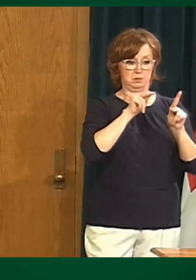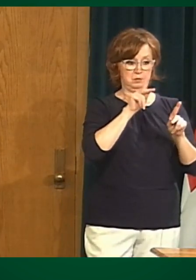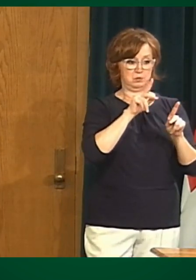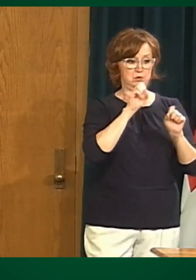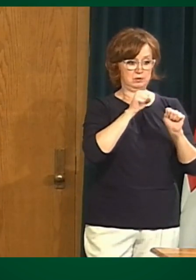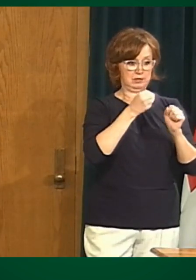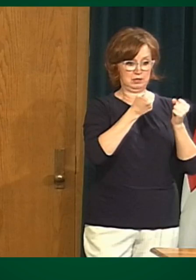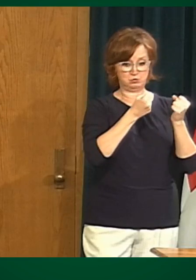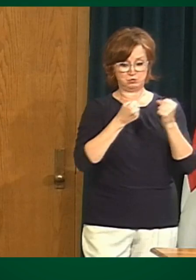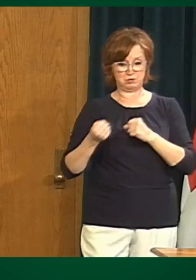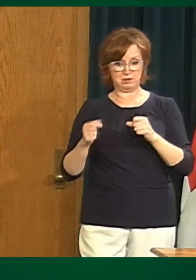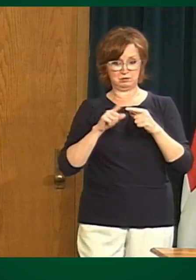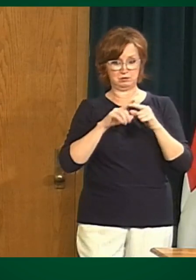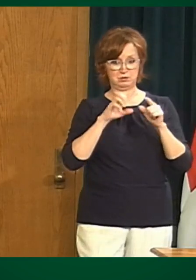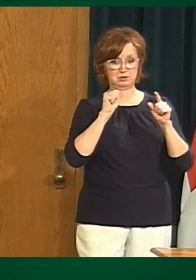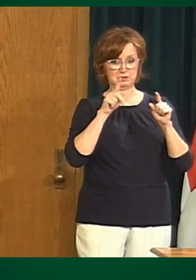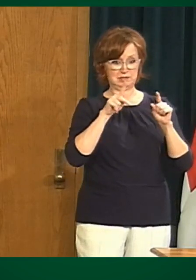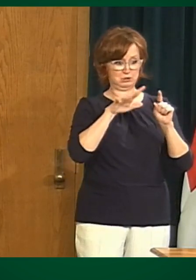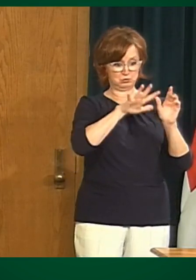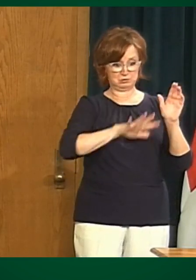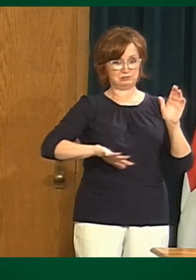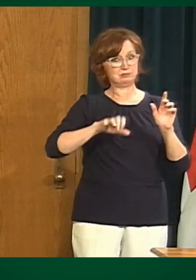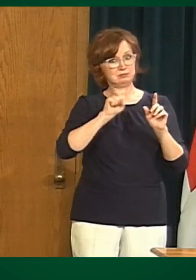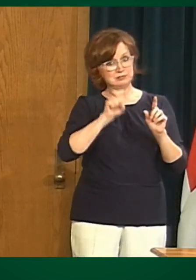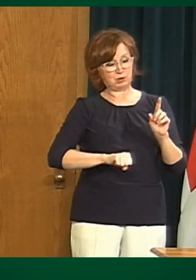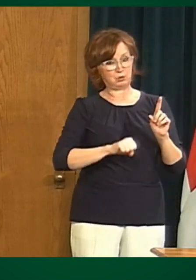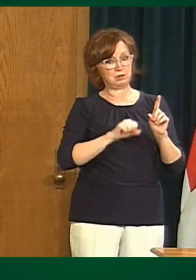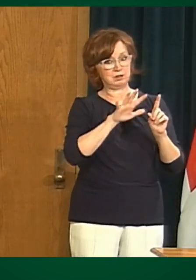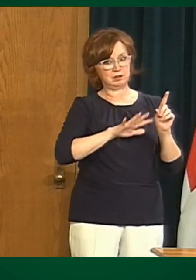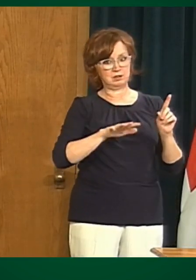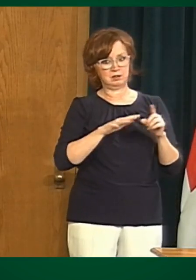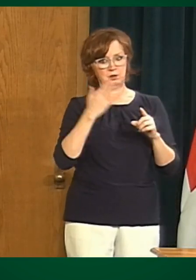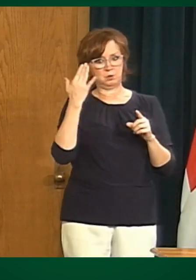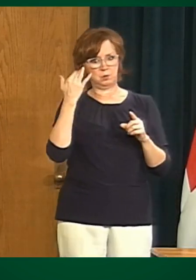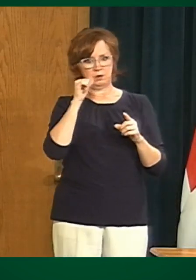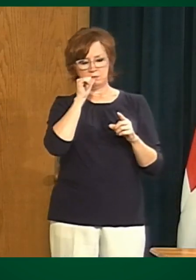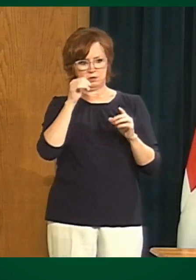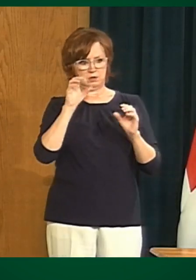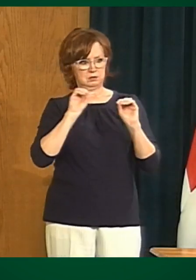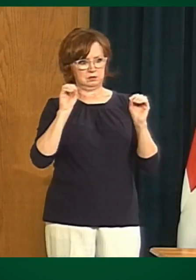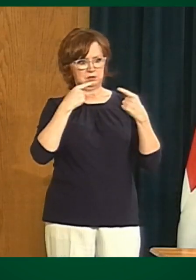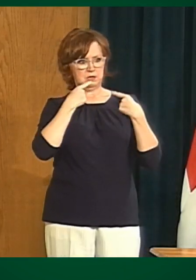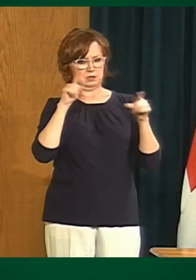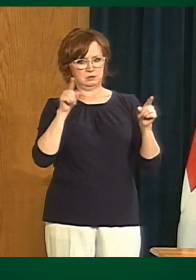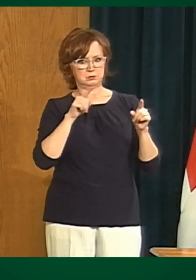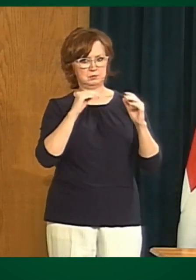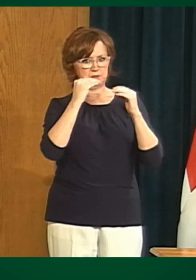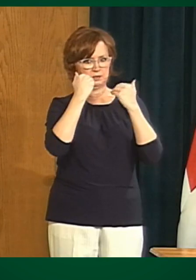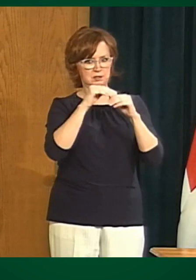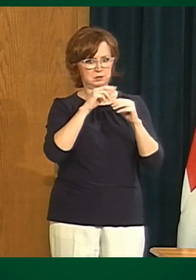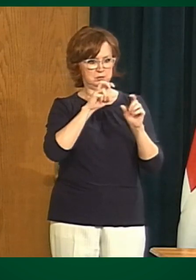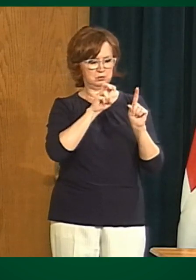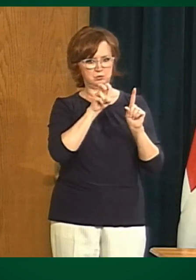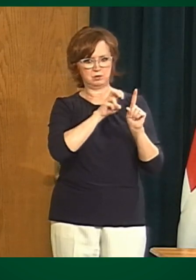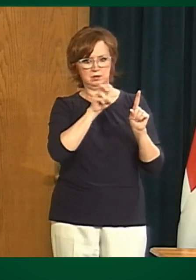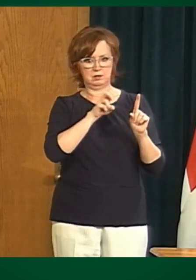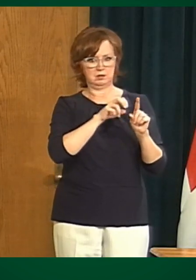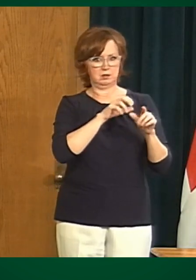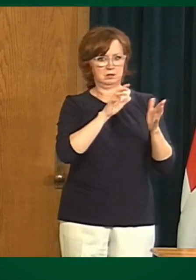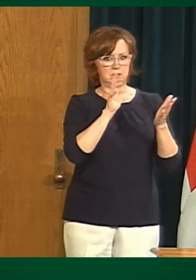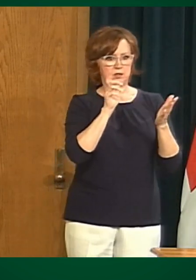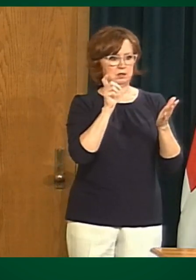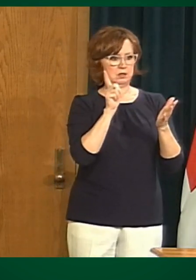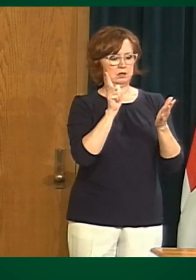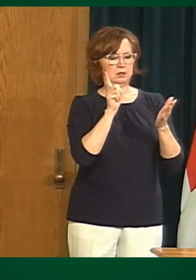Saskatchewan. So what are you going to do about that, and why is there no announcement today of stricter travel restrictions to, say, Alberta and